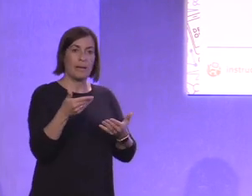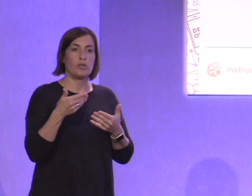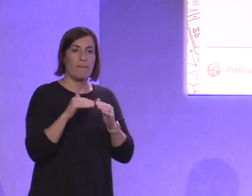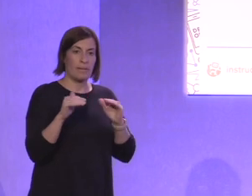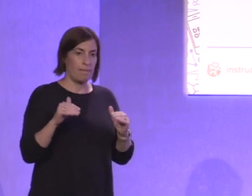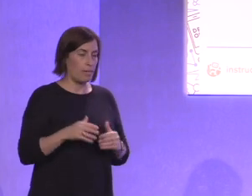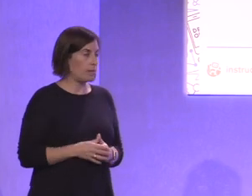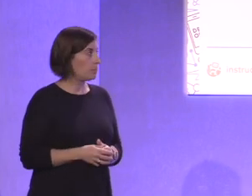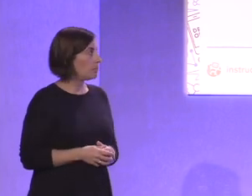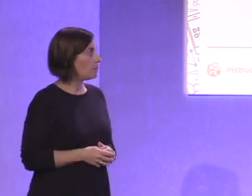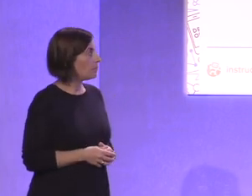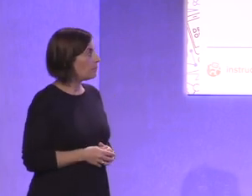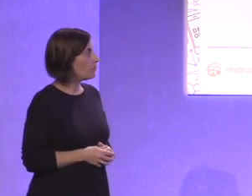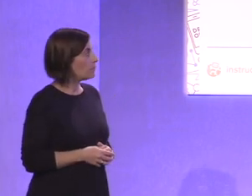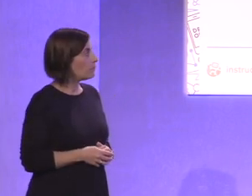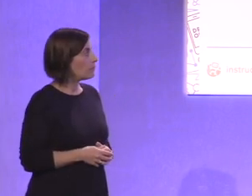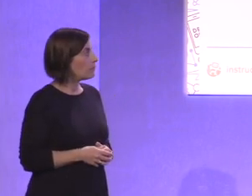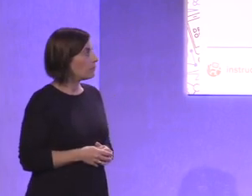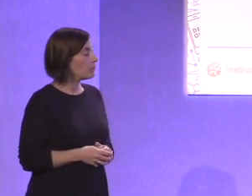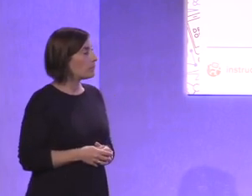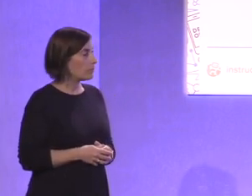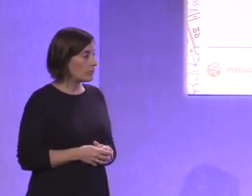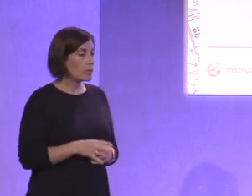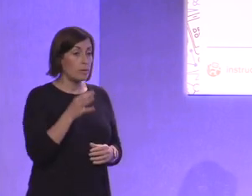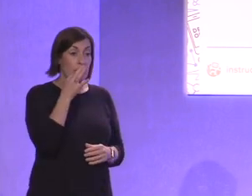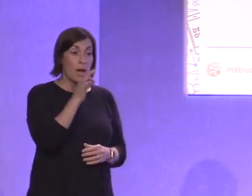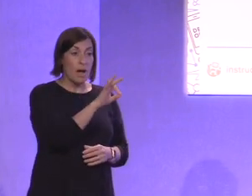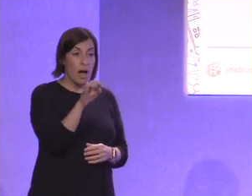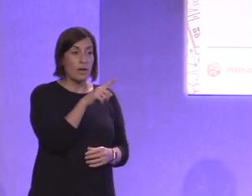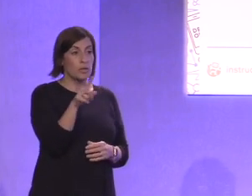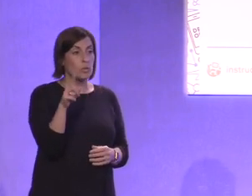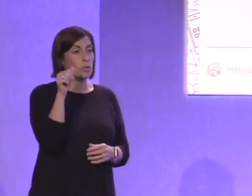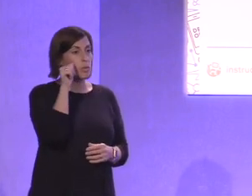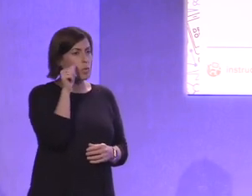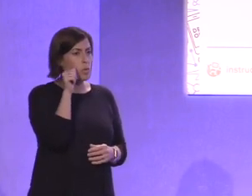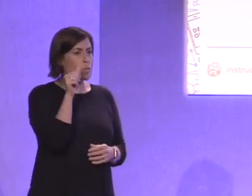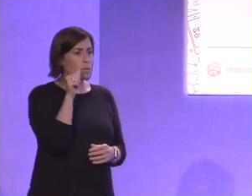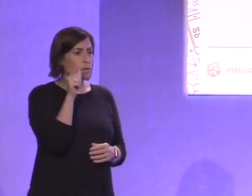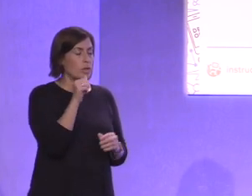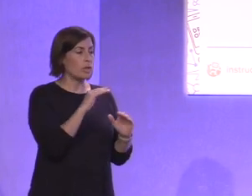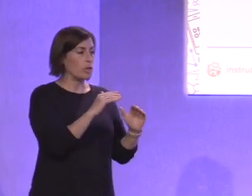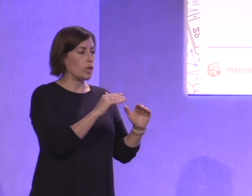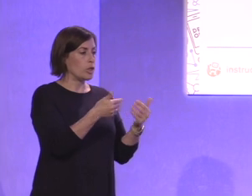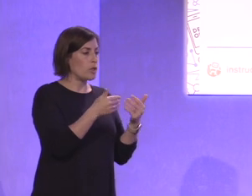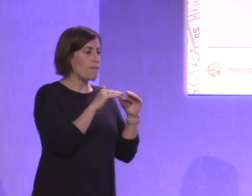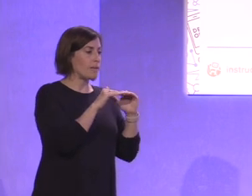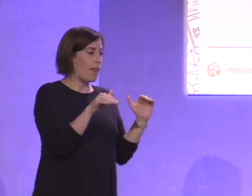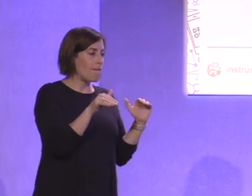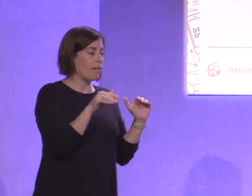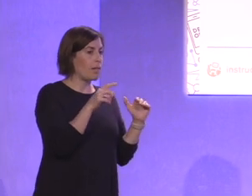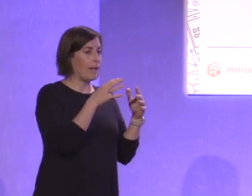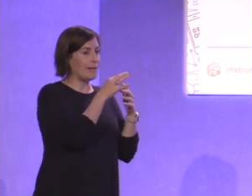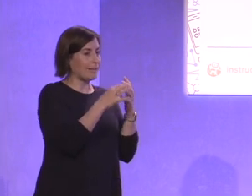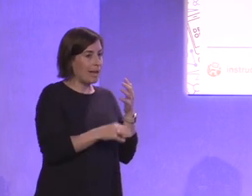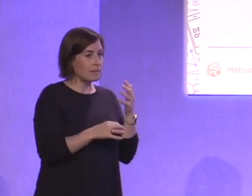bit. Question, how many people in the room are familiar with these concepts of a service level indicator, service level